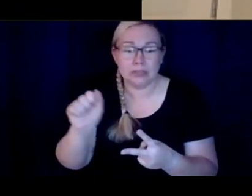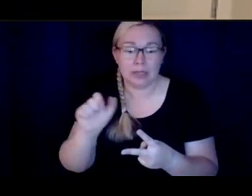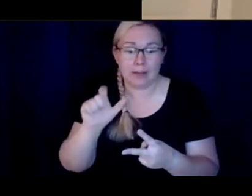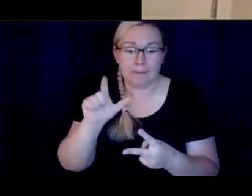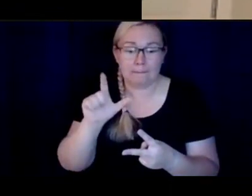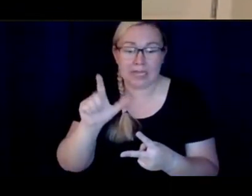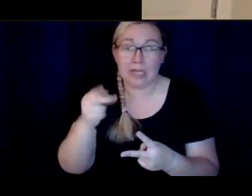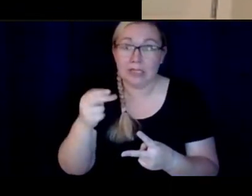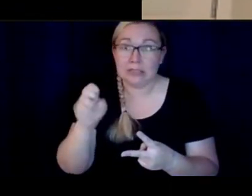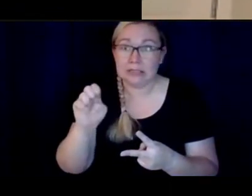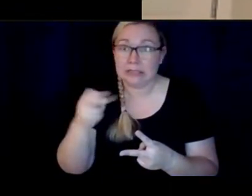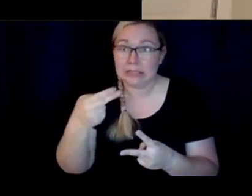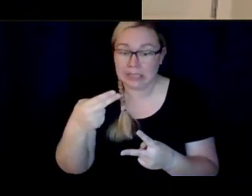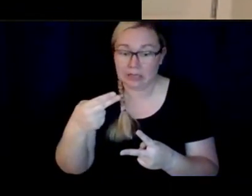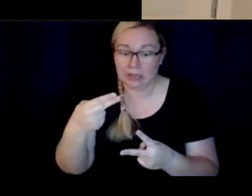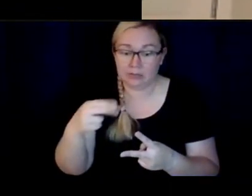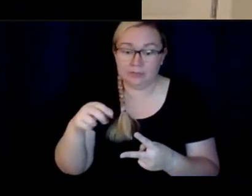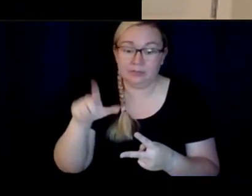Leah Lashby,